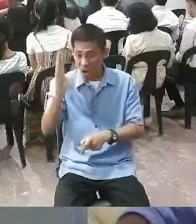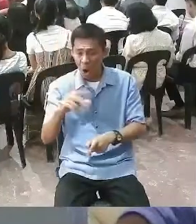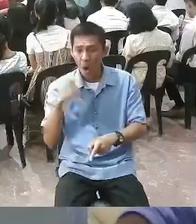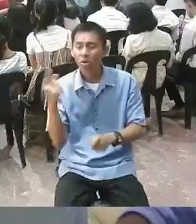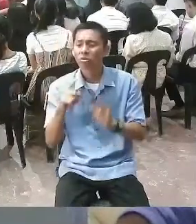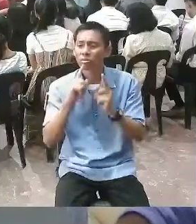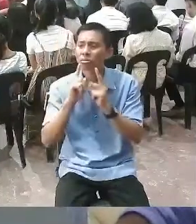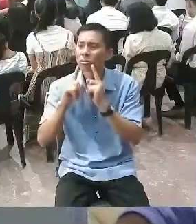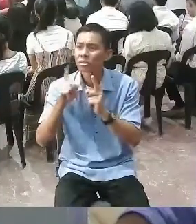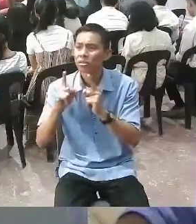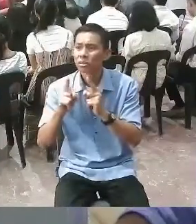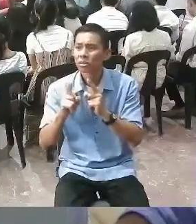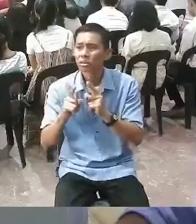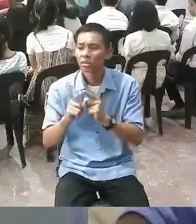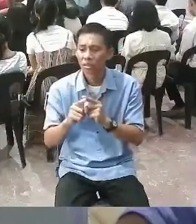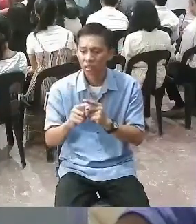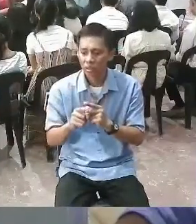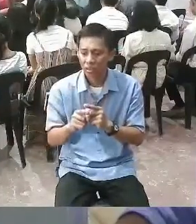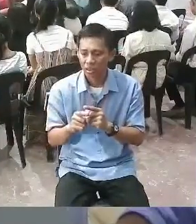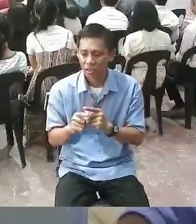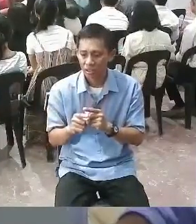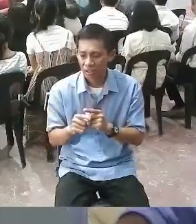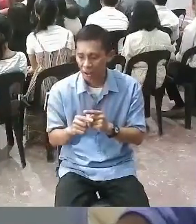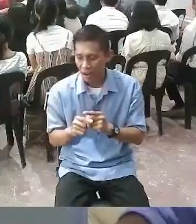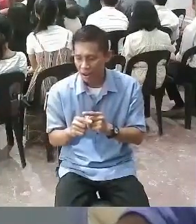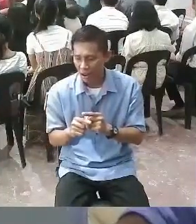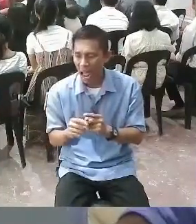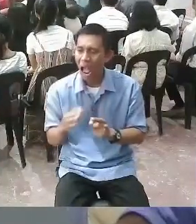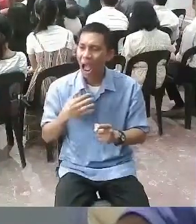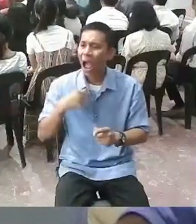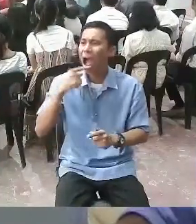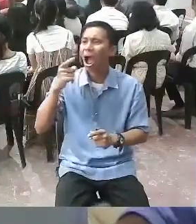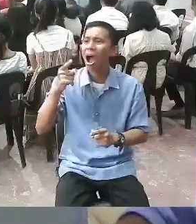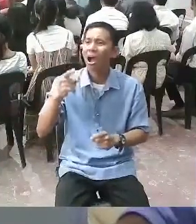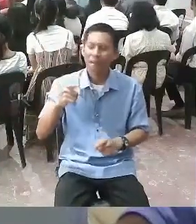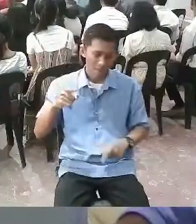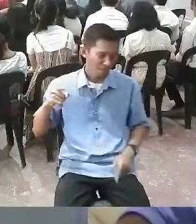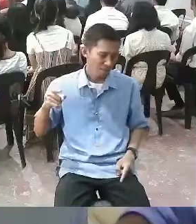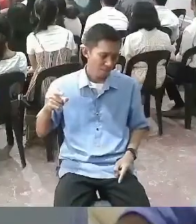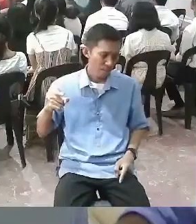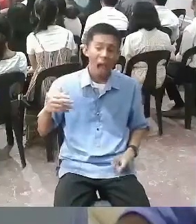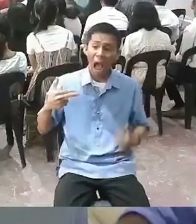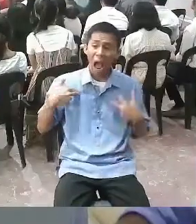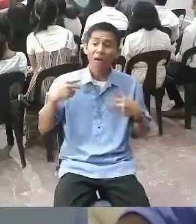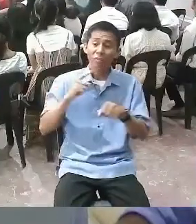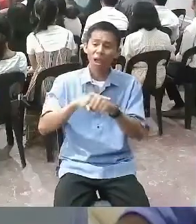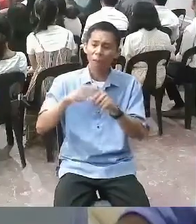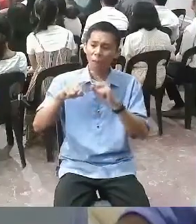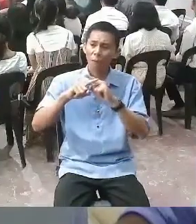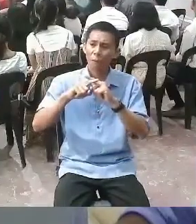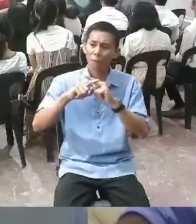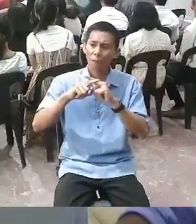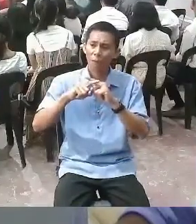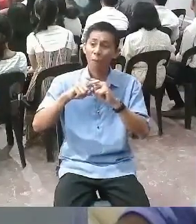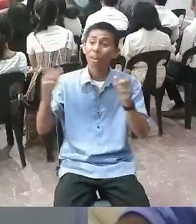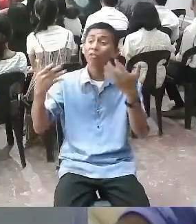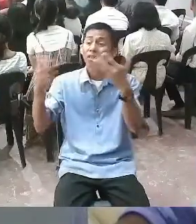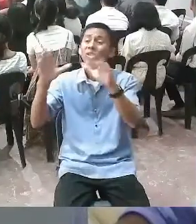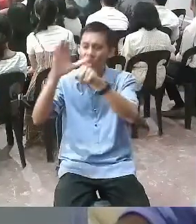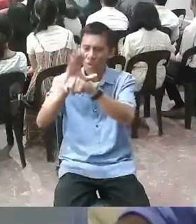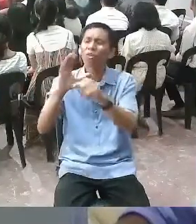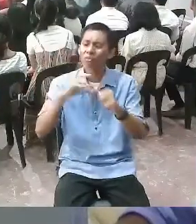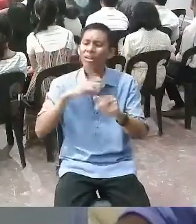together. I was a guest speaker there. I wasn't the pastor. I said, I have time. We'll do that. So after the